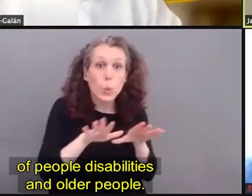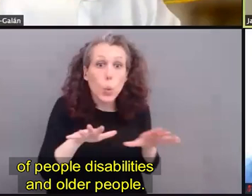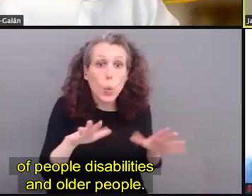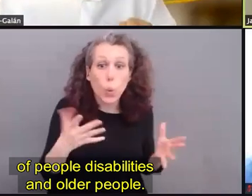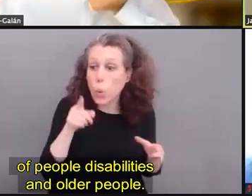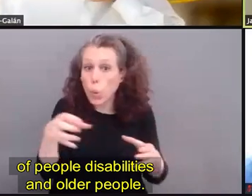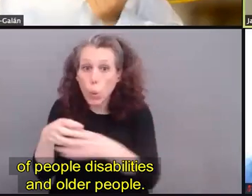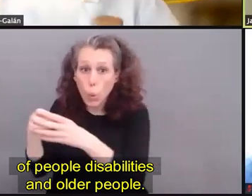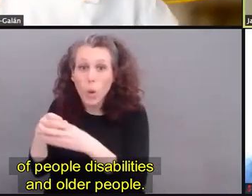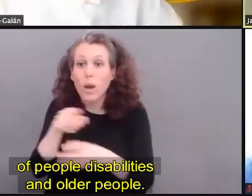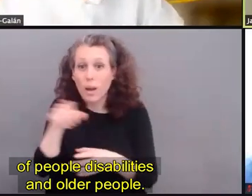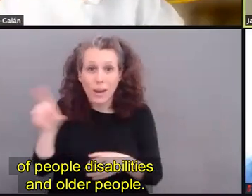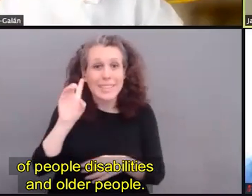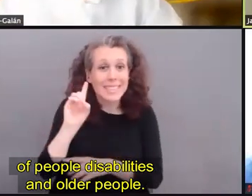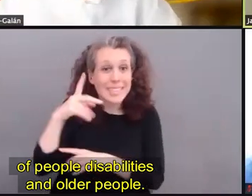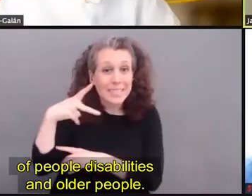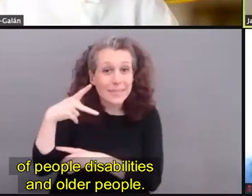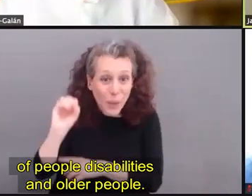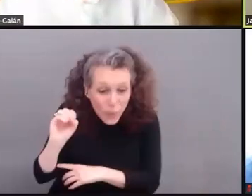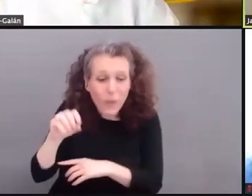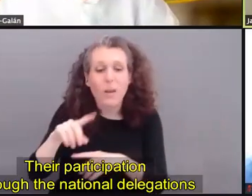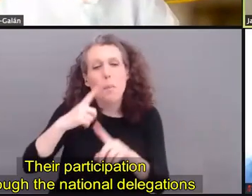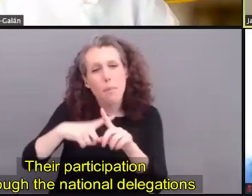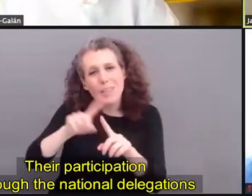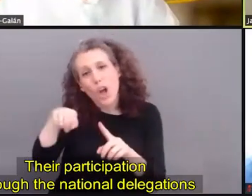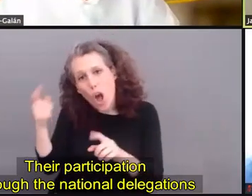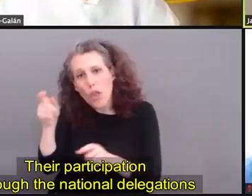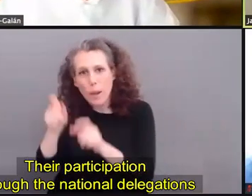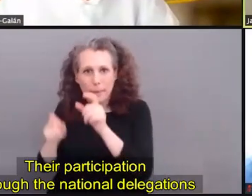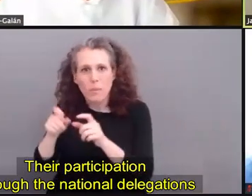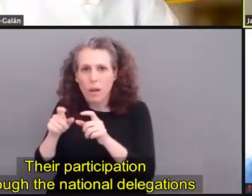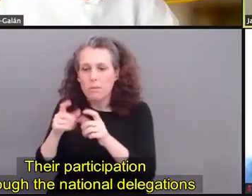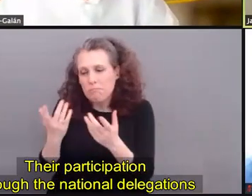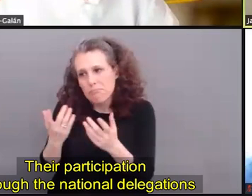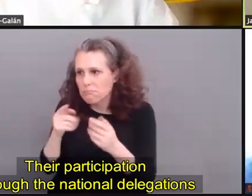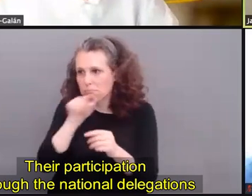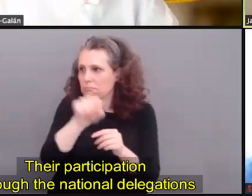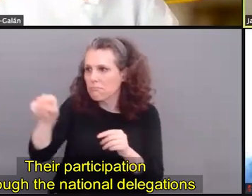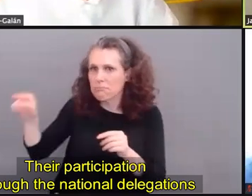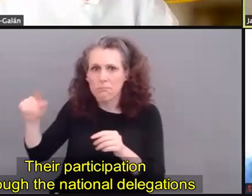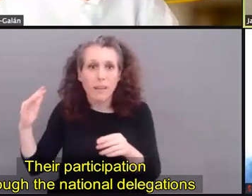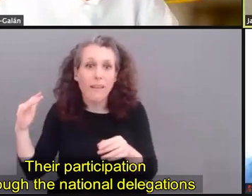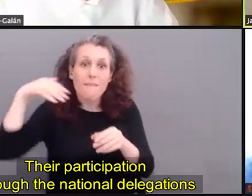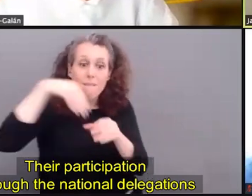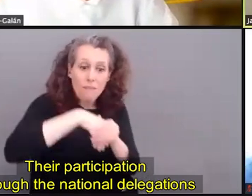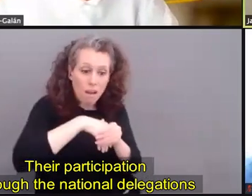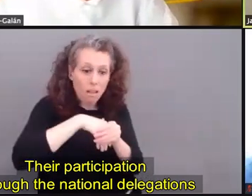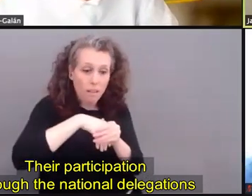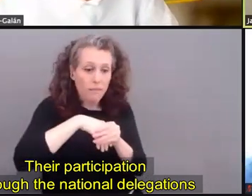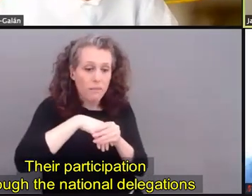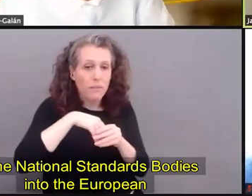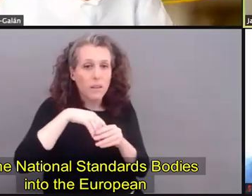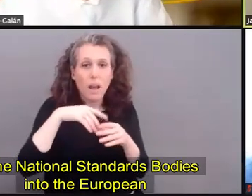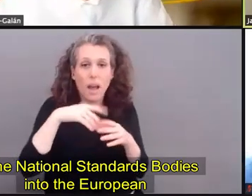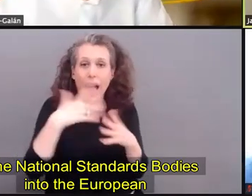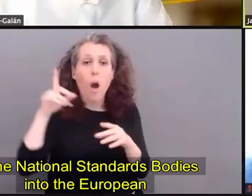with disabilities and older people. Their participation through the national